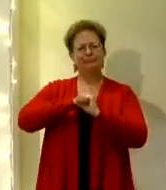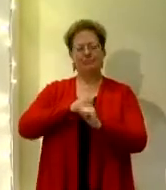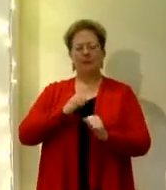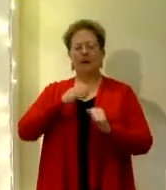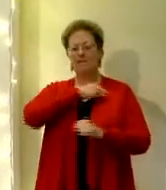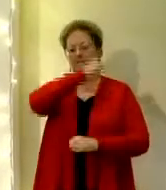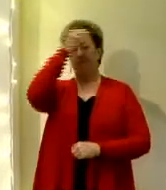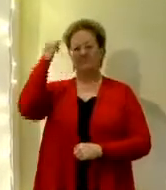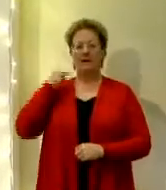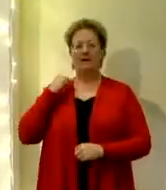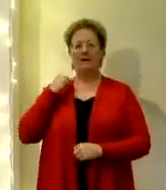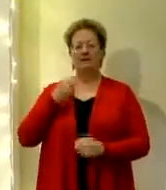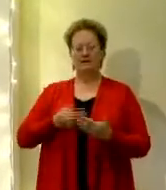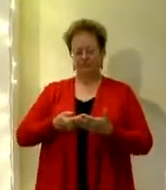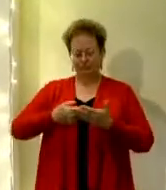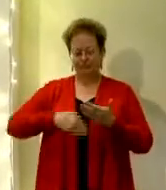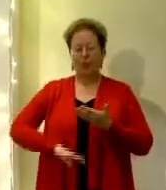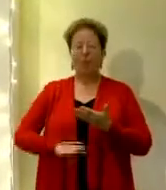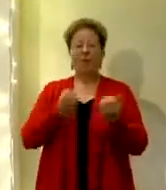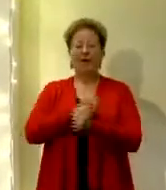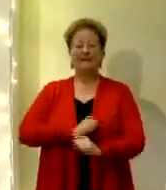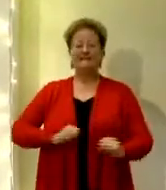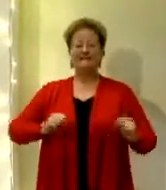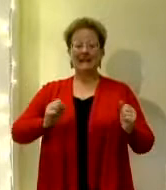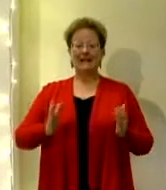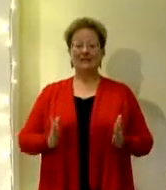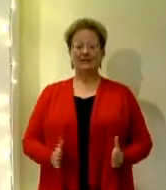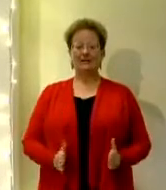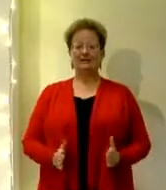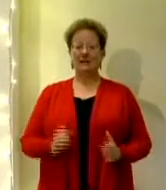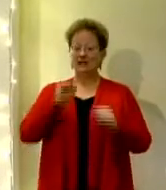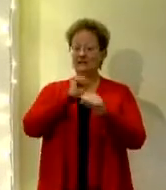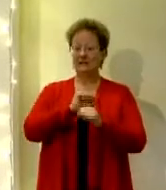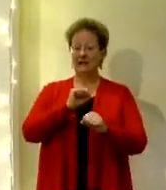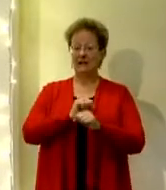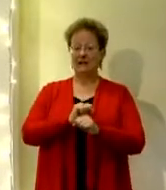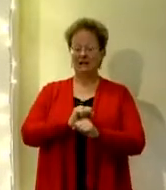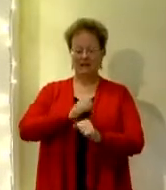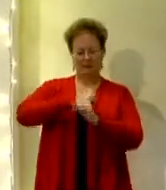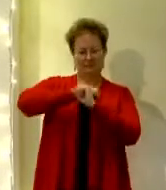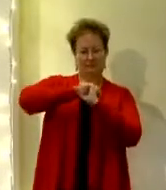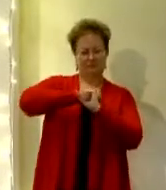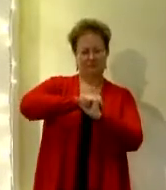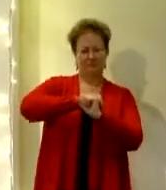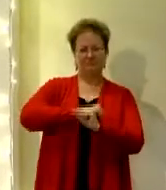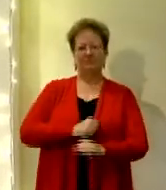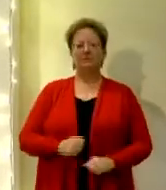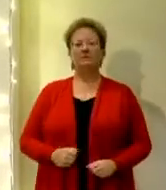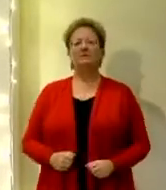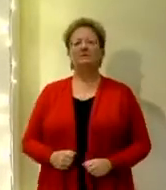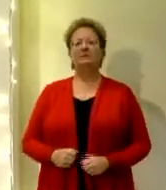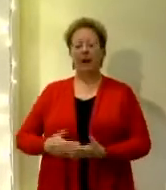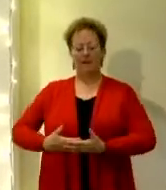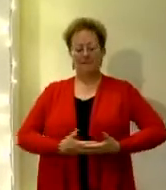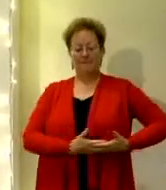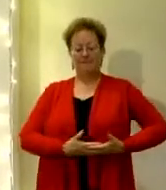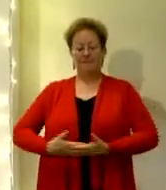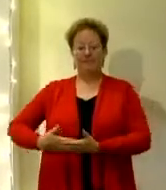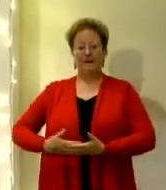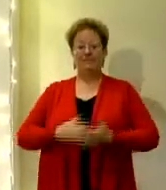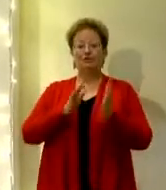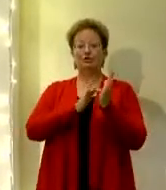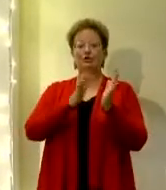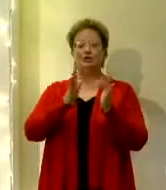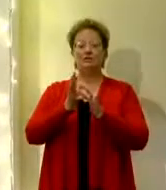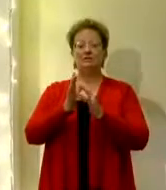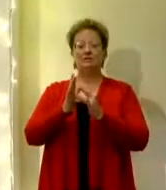gives birth to the Messiah. Your job, Joseph, is to guard and protect Mary and to guard and protect this Jesus until the day